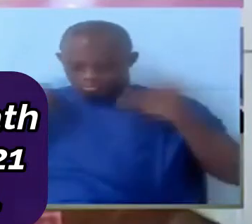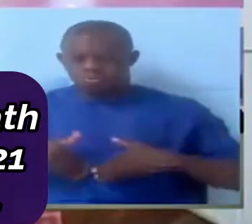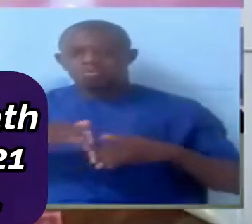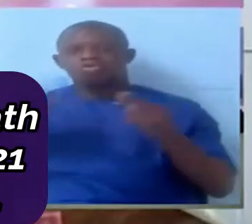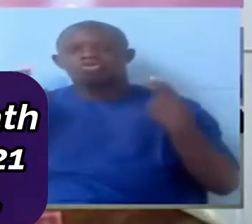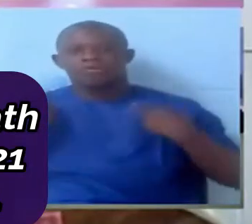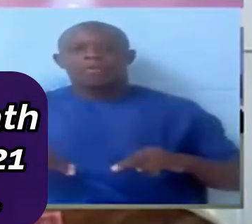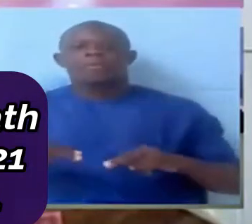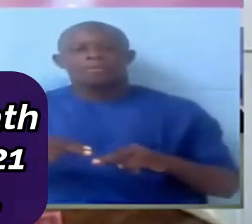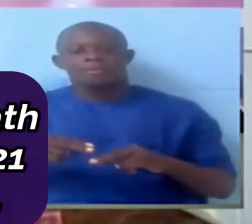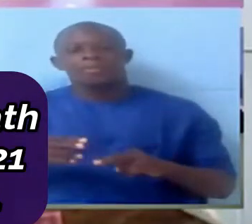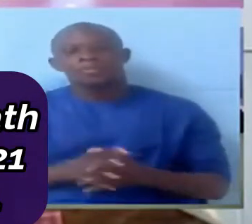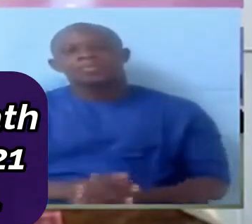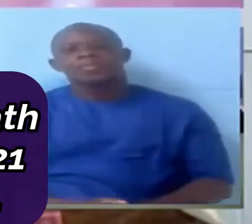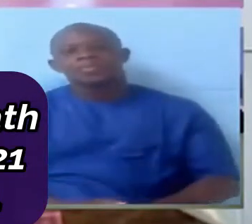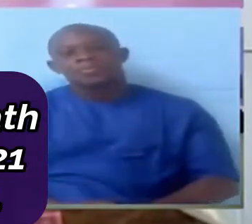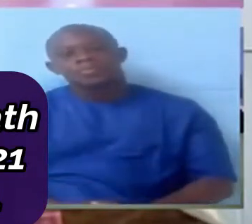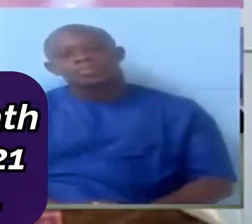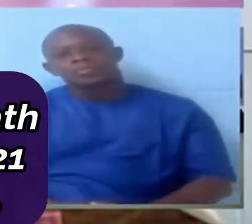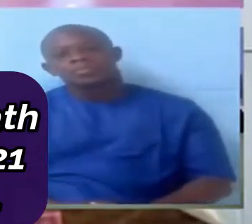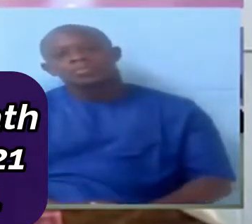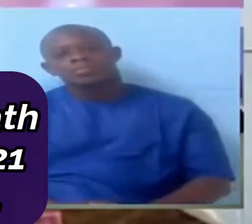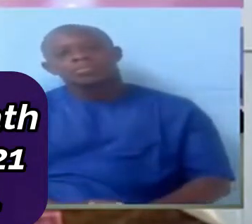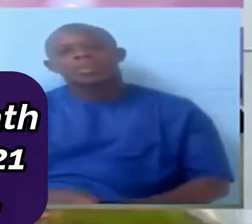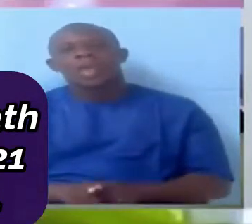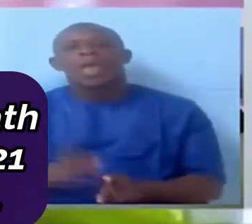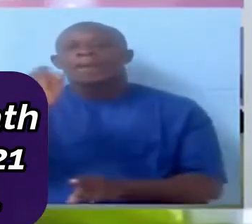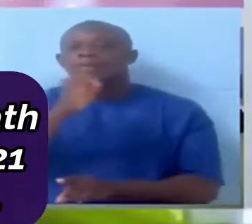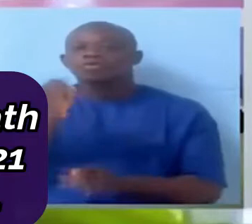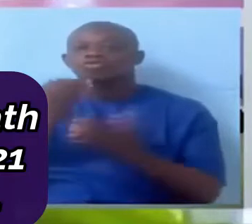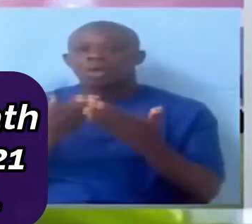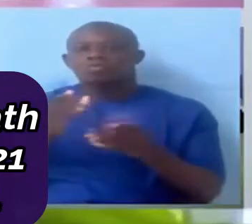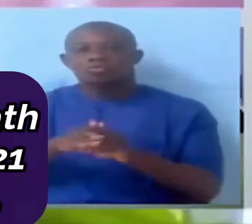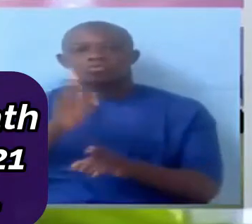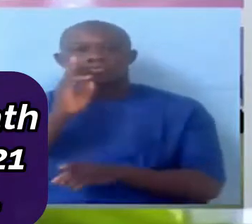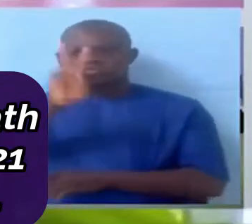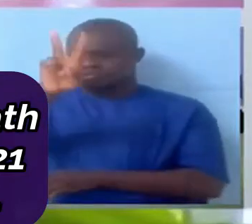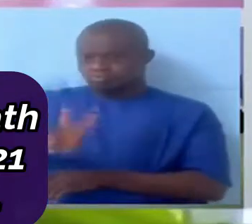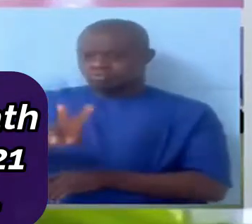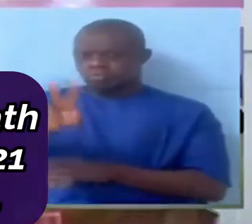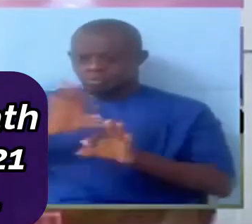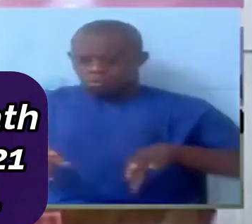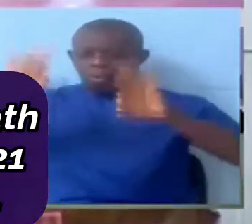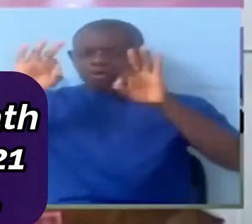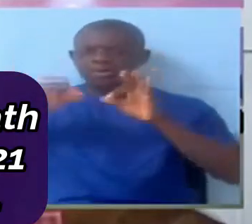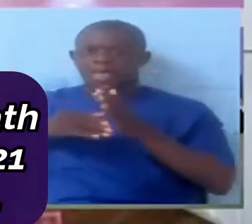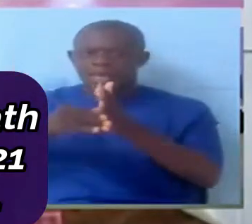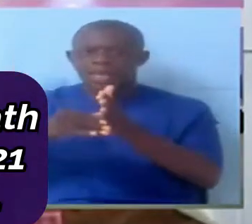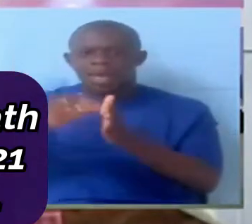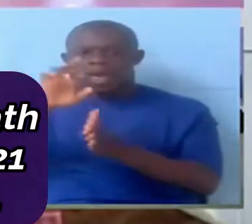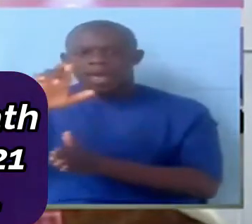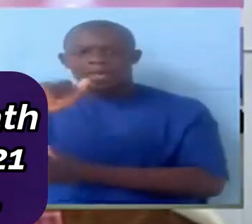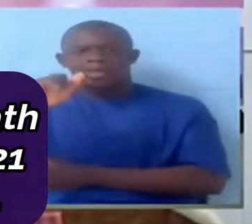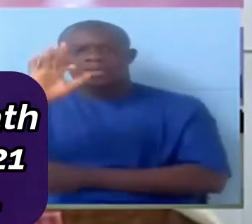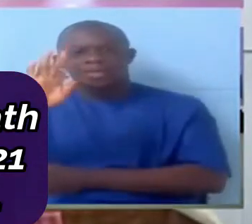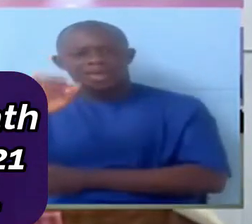And he was being teased. Oh, you look like Imam Ratib of Banjul. Next time when you come over, can you